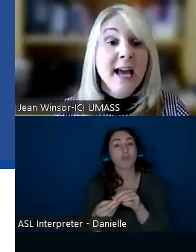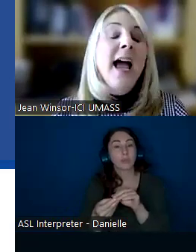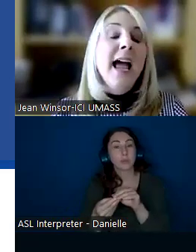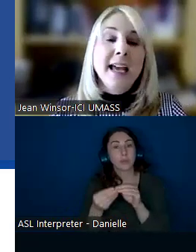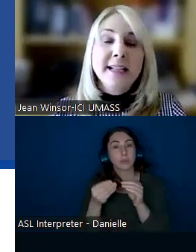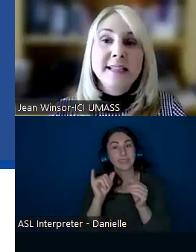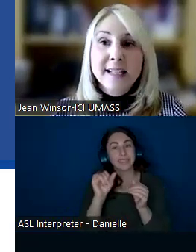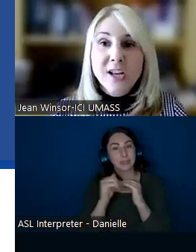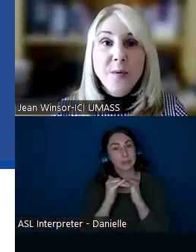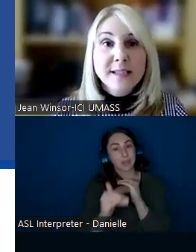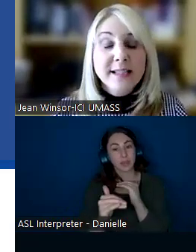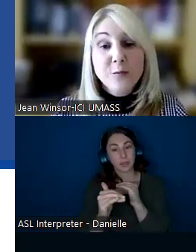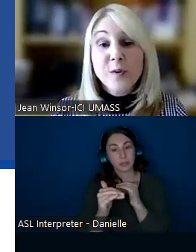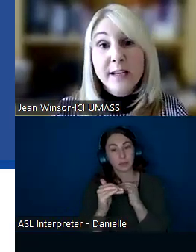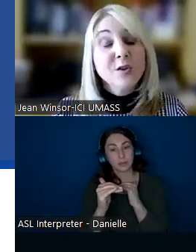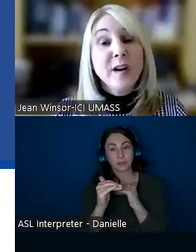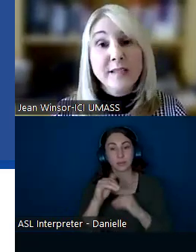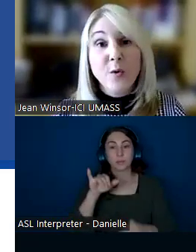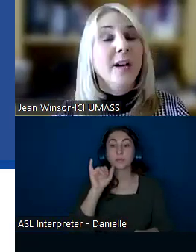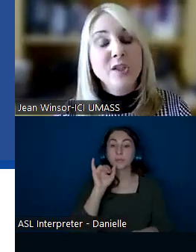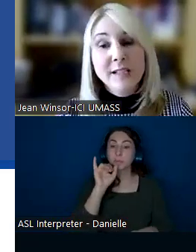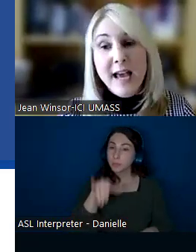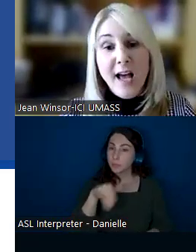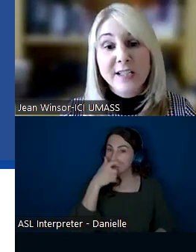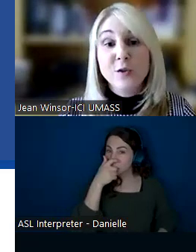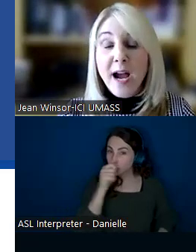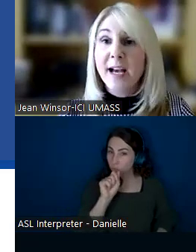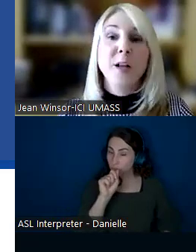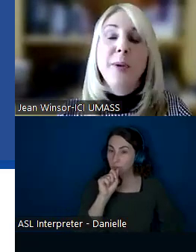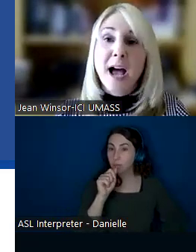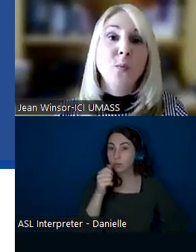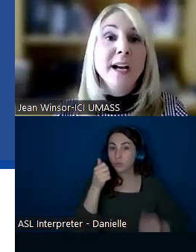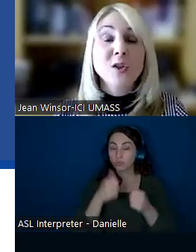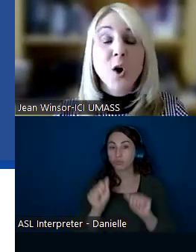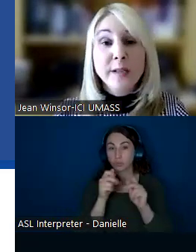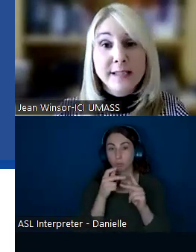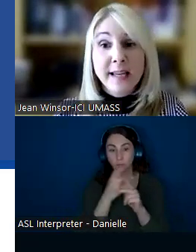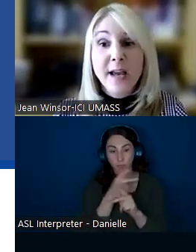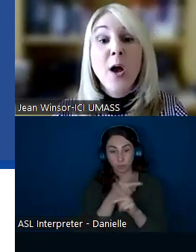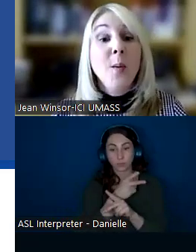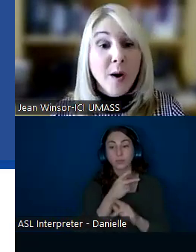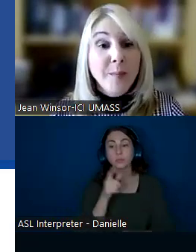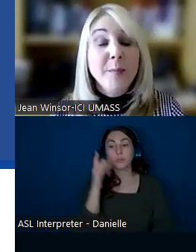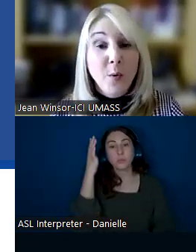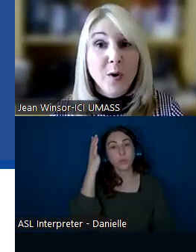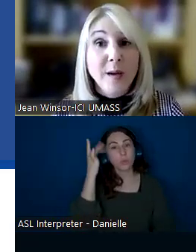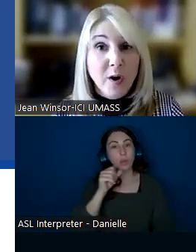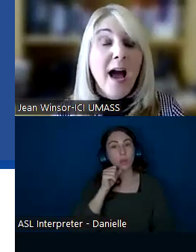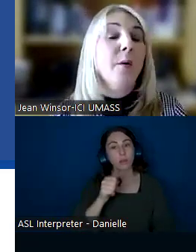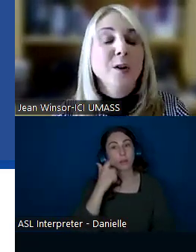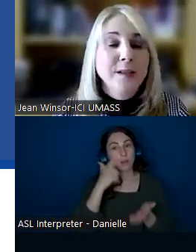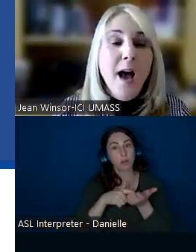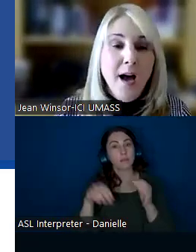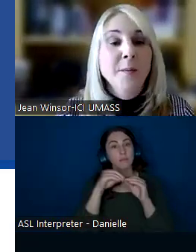stagnant. And that's a really interesting question to try to unpack. Why don't we see more people working